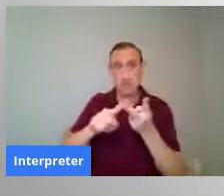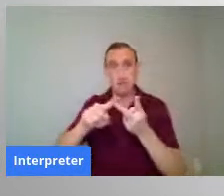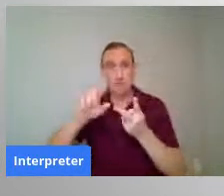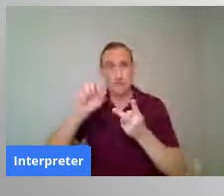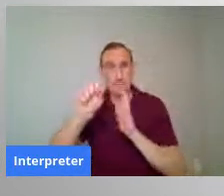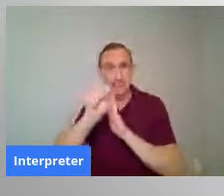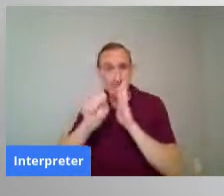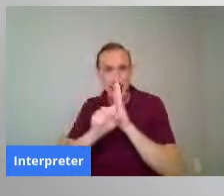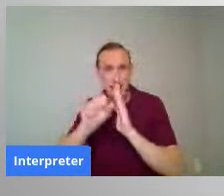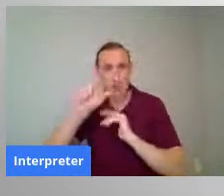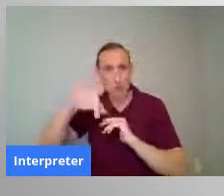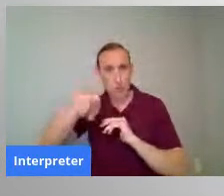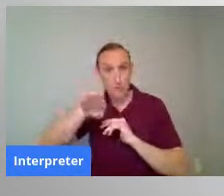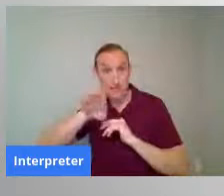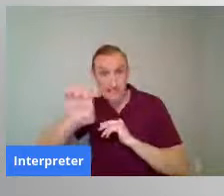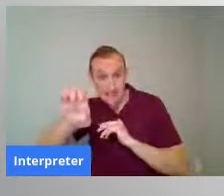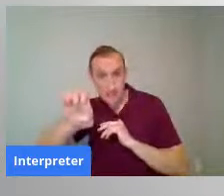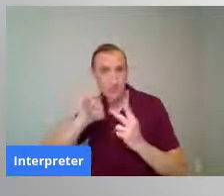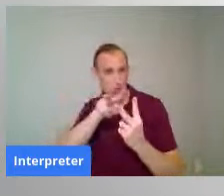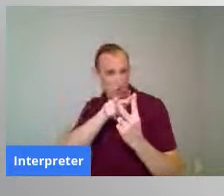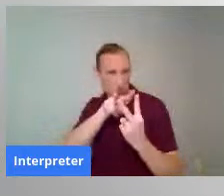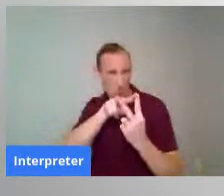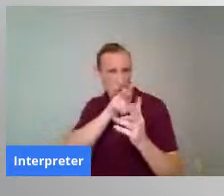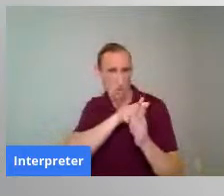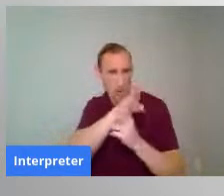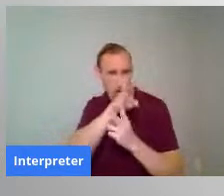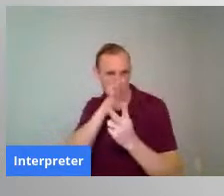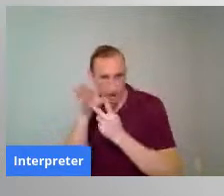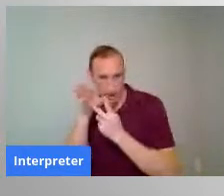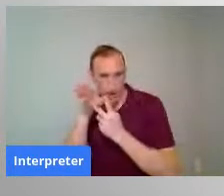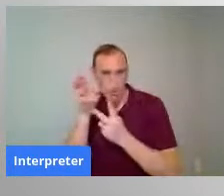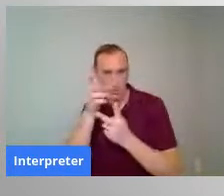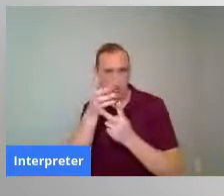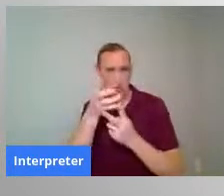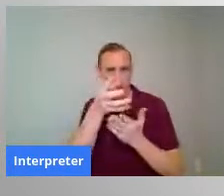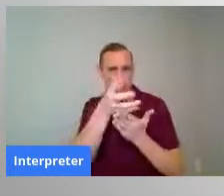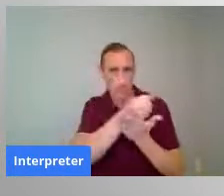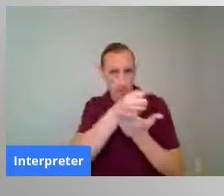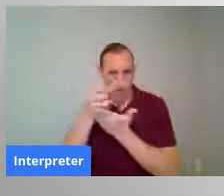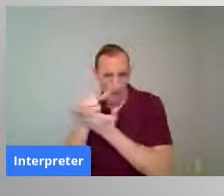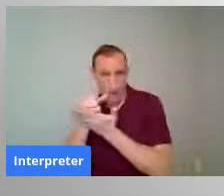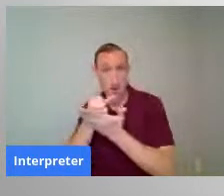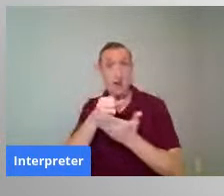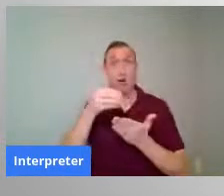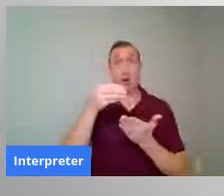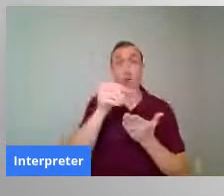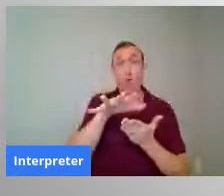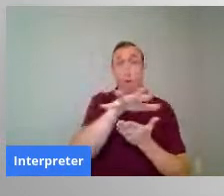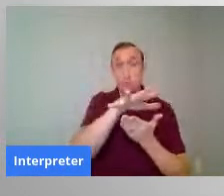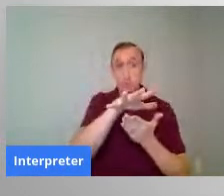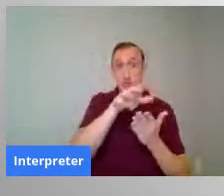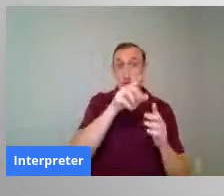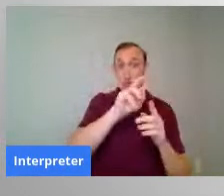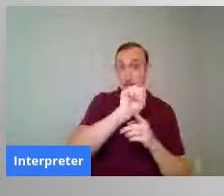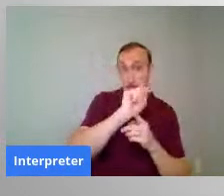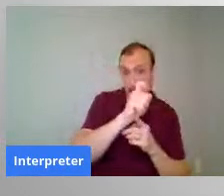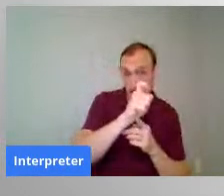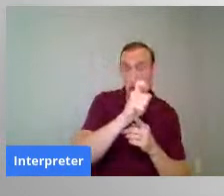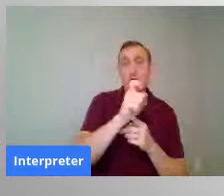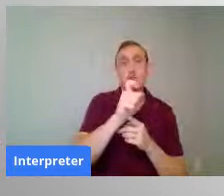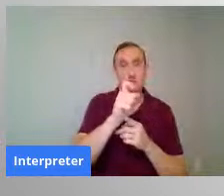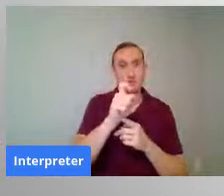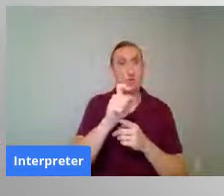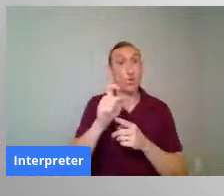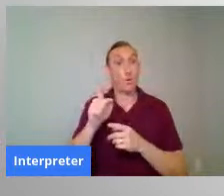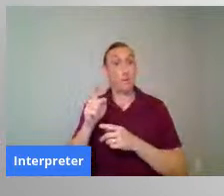those are our two main sources. For our property taxes, we are right on track to collect 100% of what was budgeted for